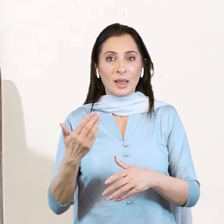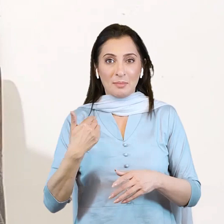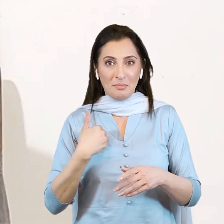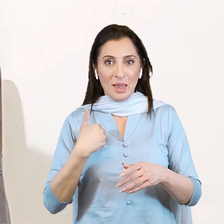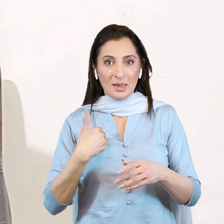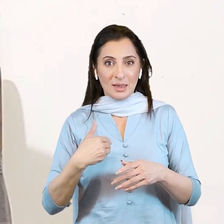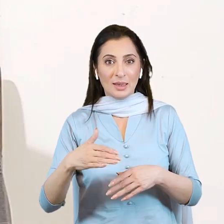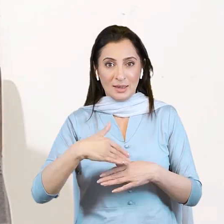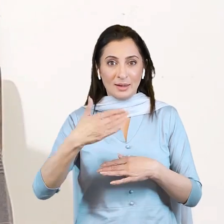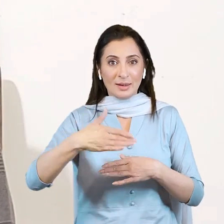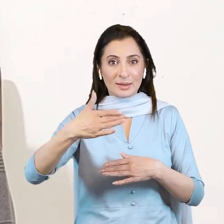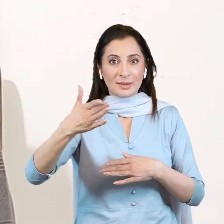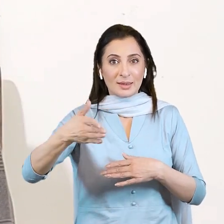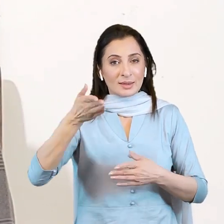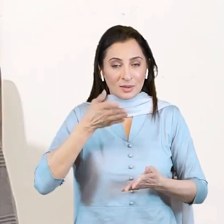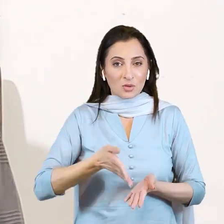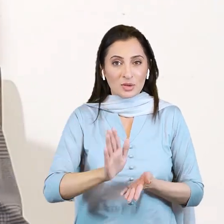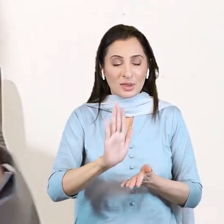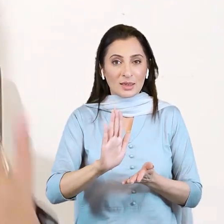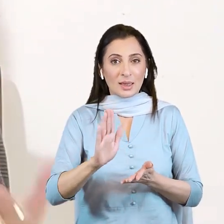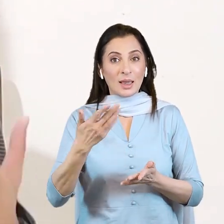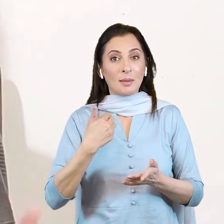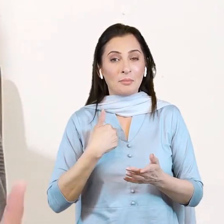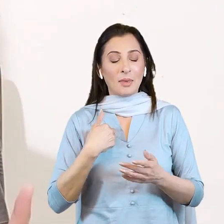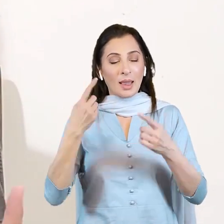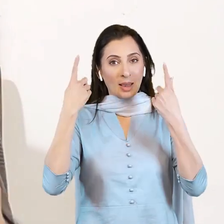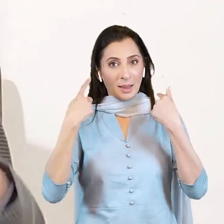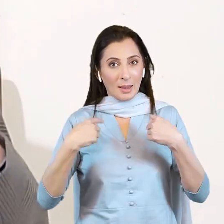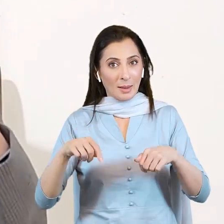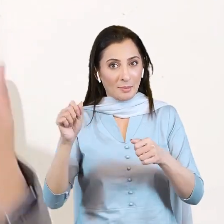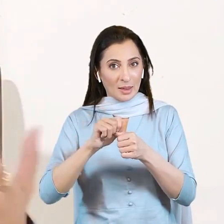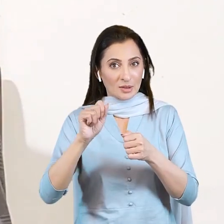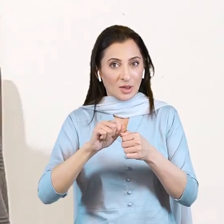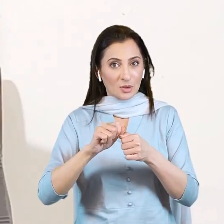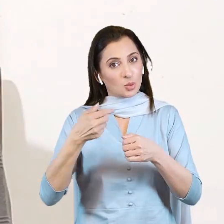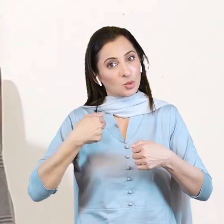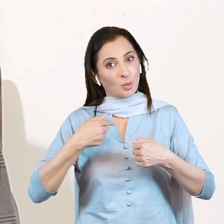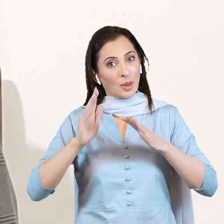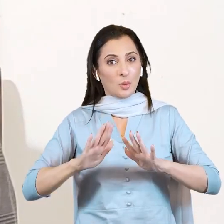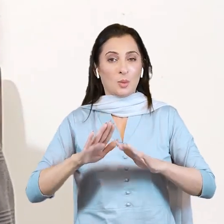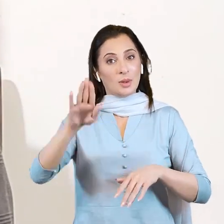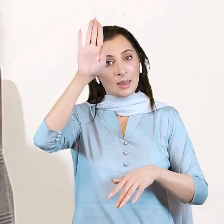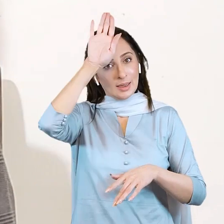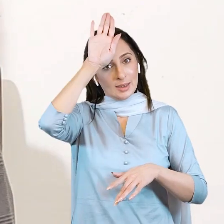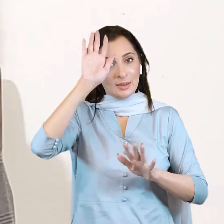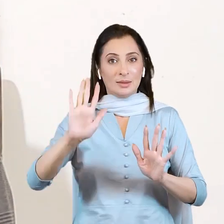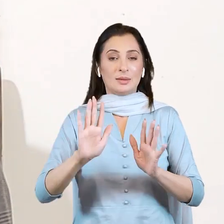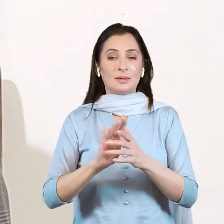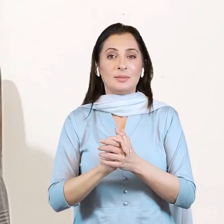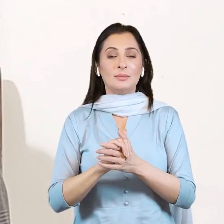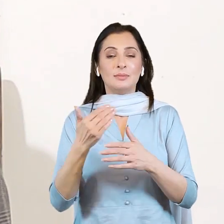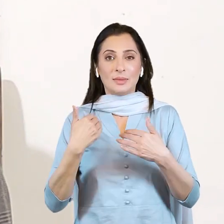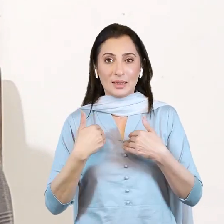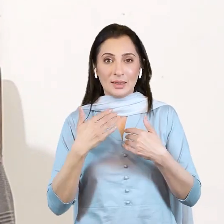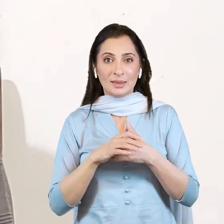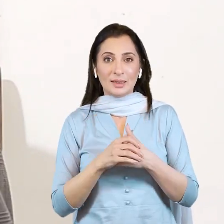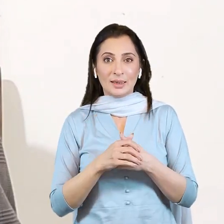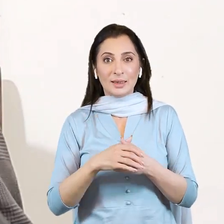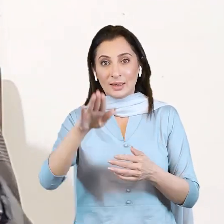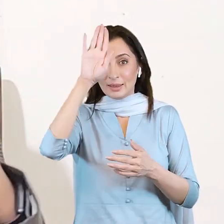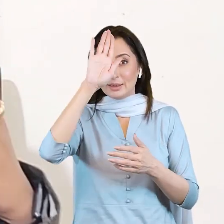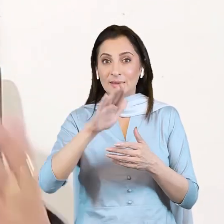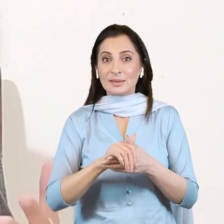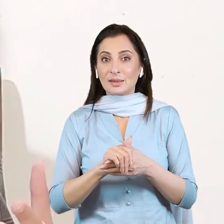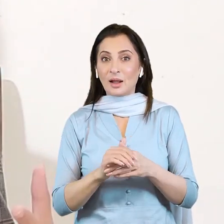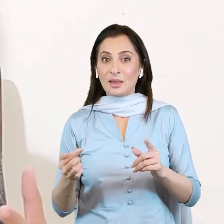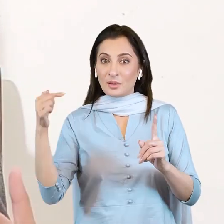They're passionate and persuasive. They don't cave under pressure, and they stand firm in the face of obstacles. They